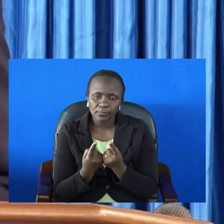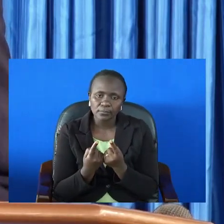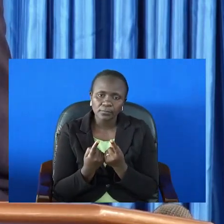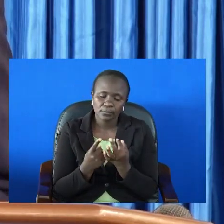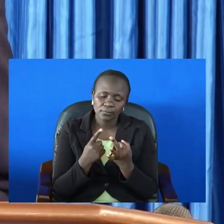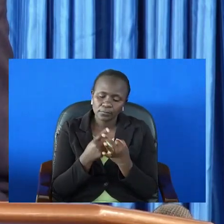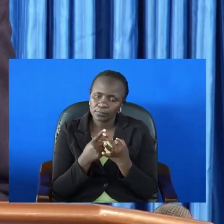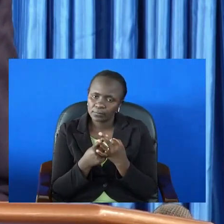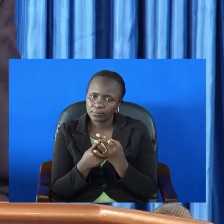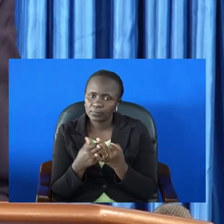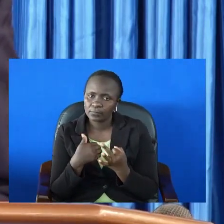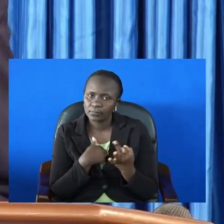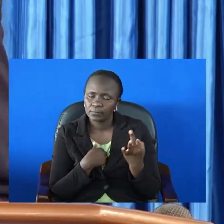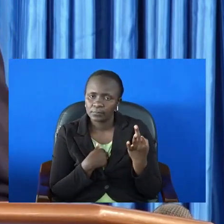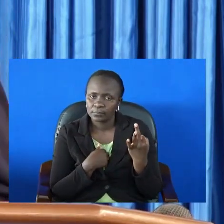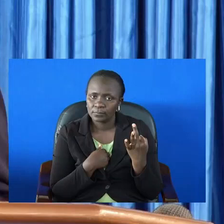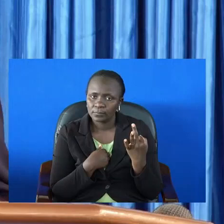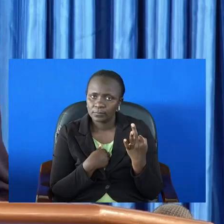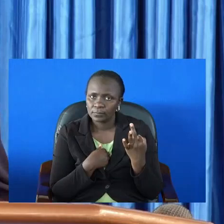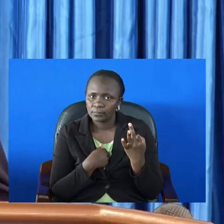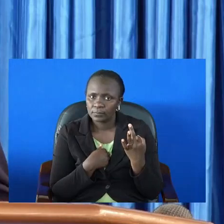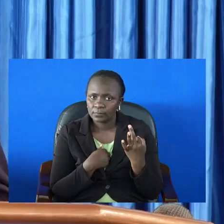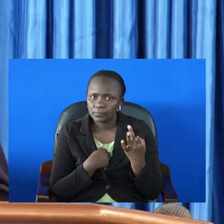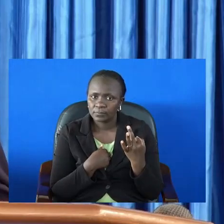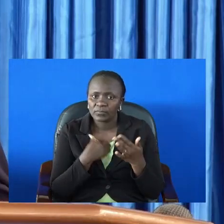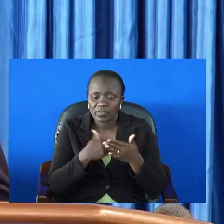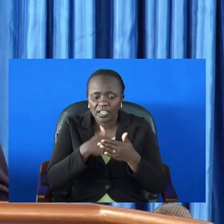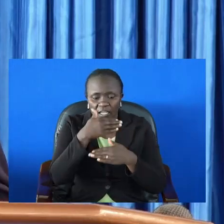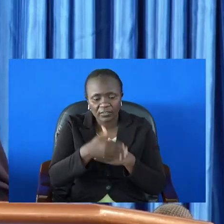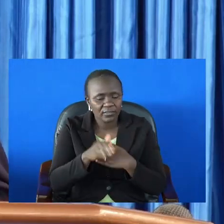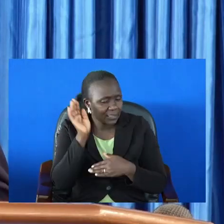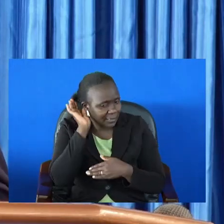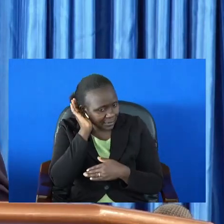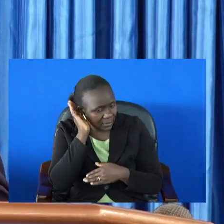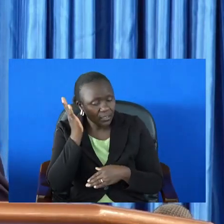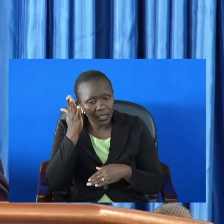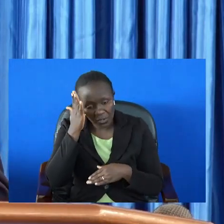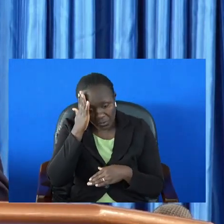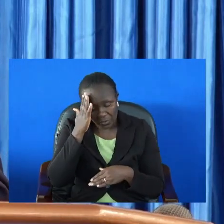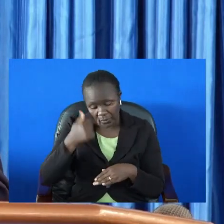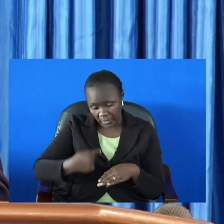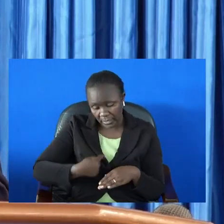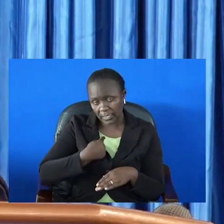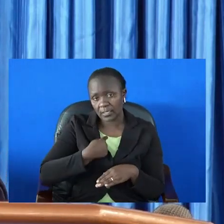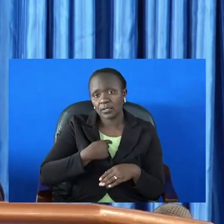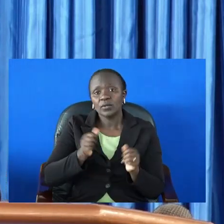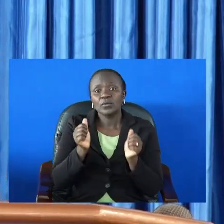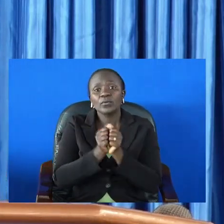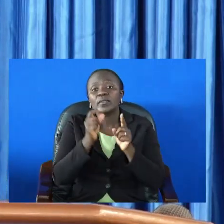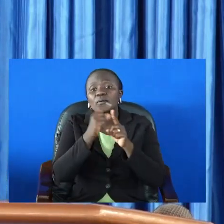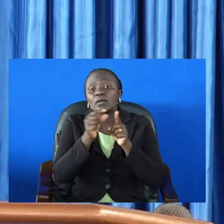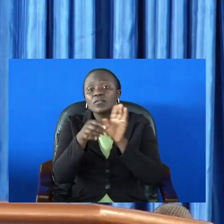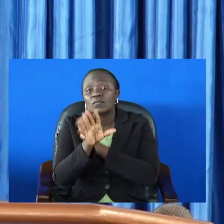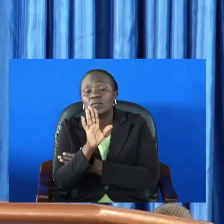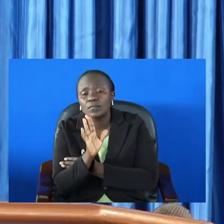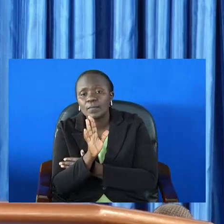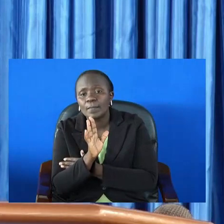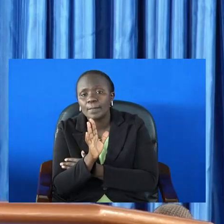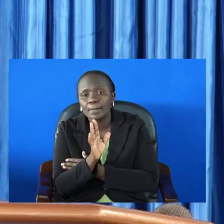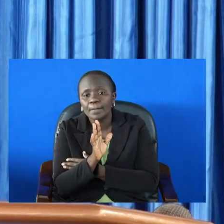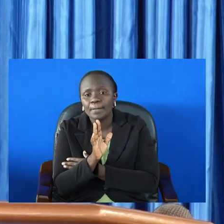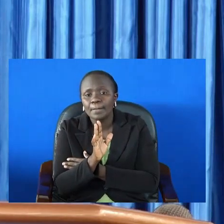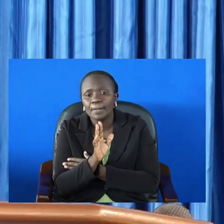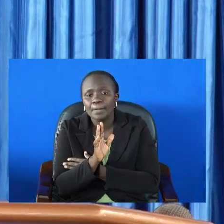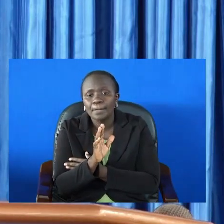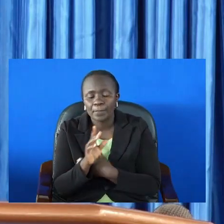The third point that I have is, after listening and identifying yourself with the word of God, we go to